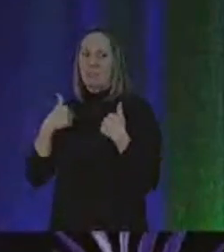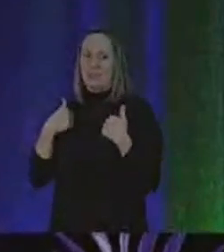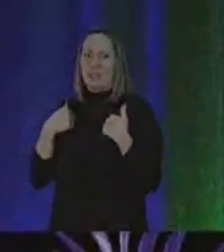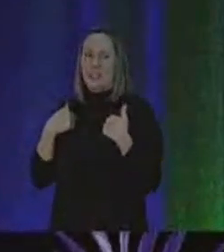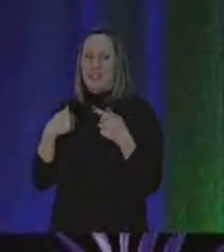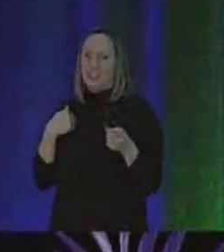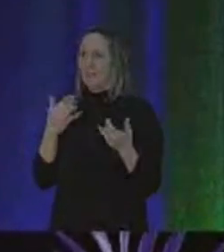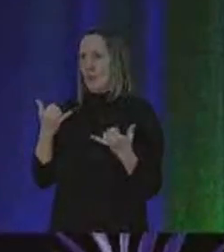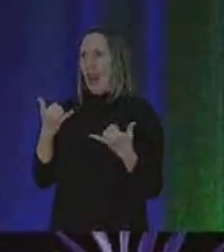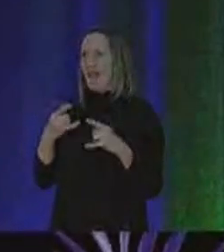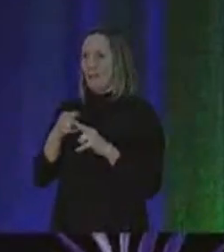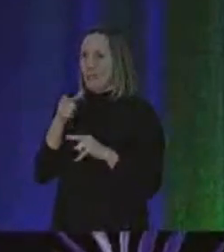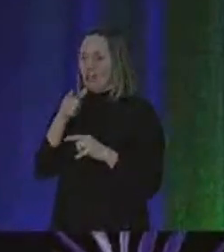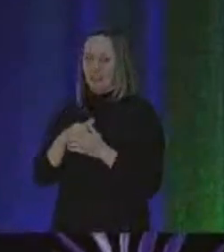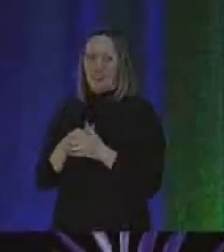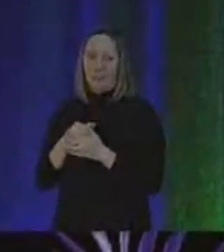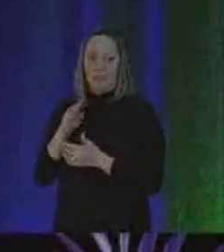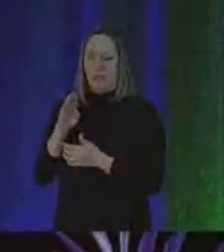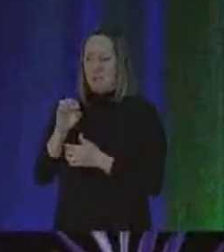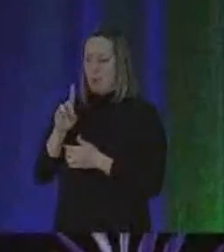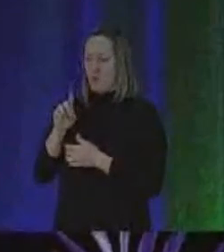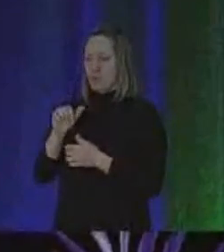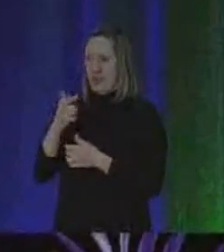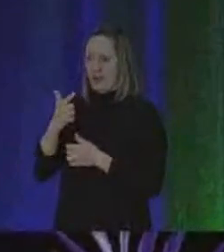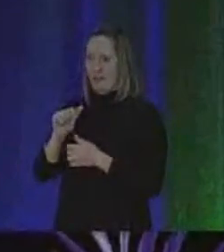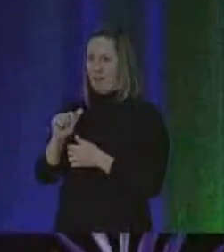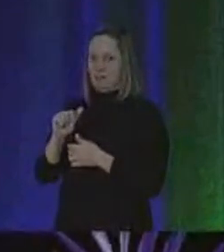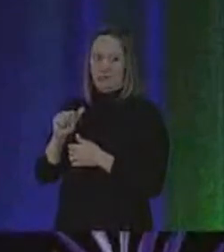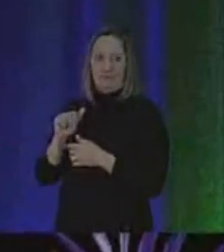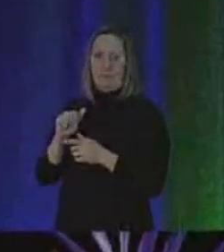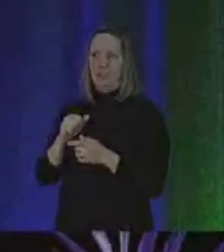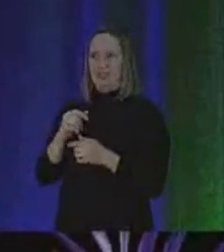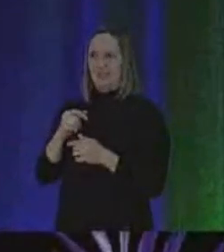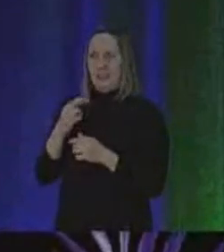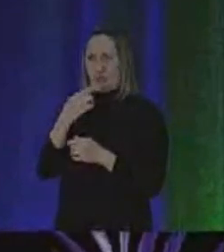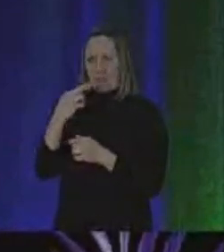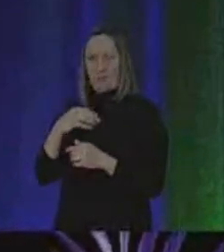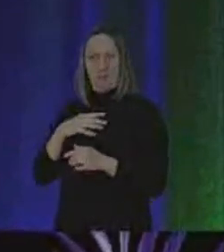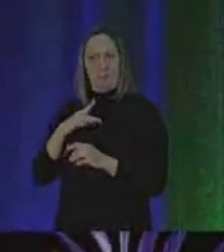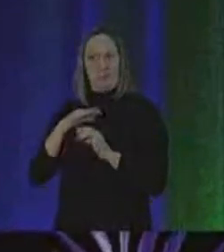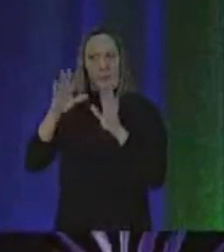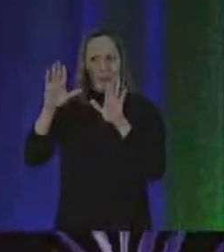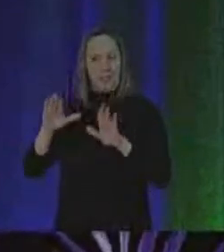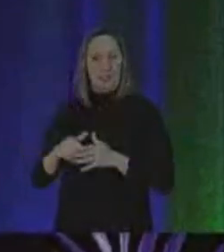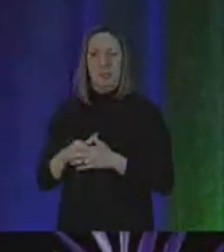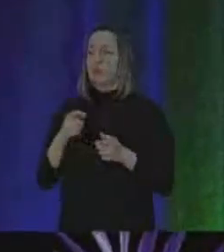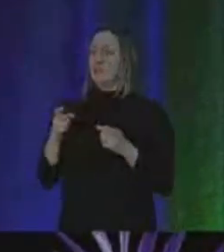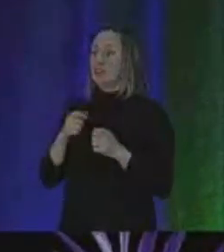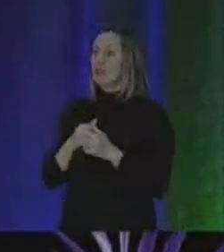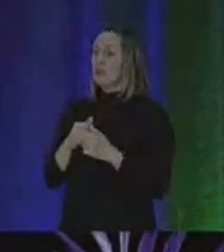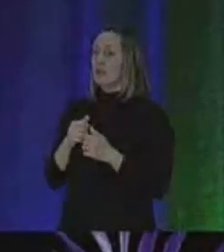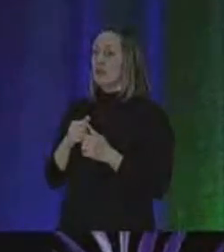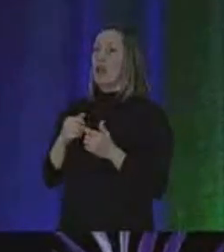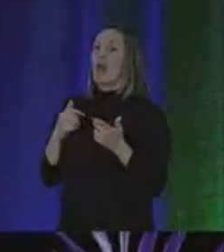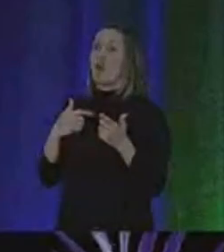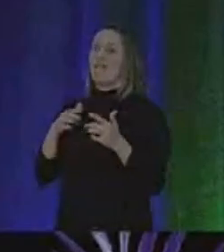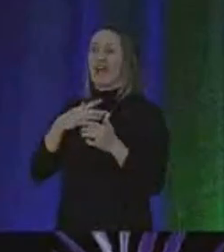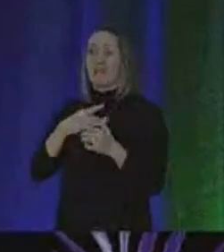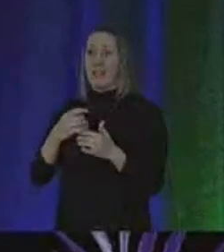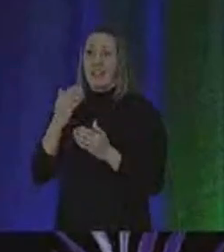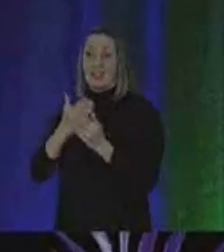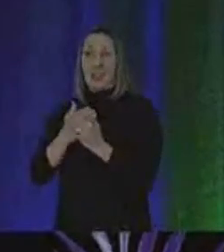with Cloudinary. Bodega is amazing. Awesome time with friends, but we're dealing with recipes. So if I liked that taco, and I